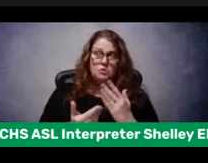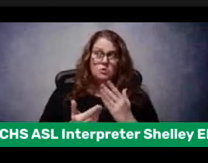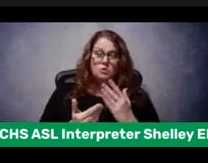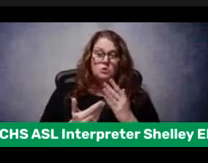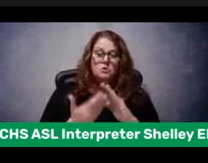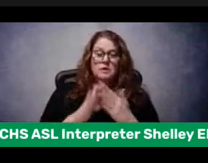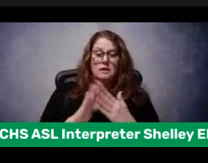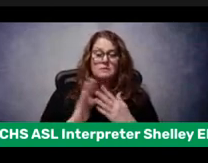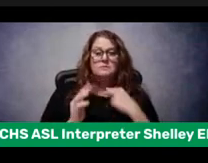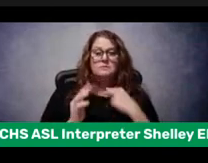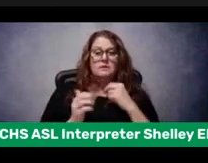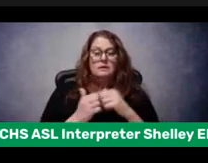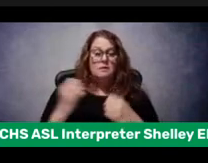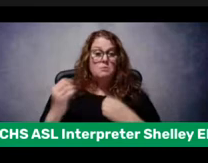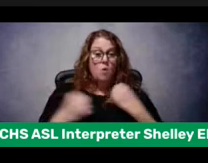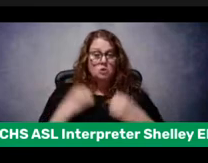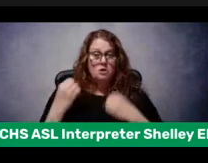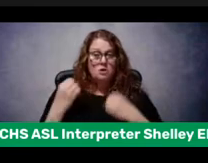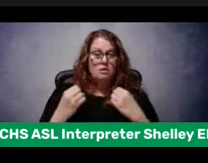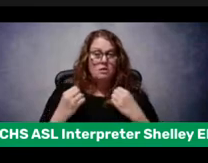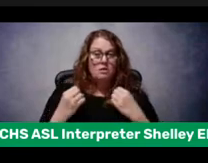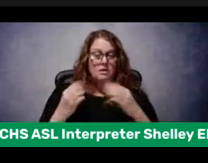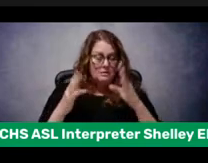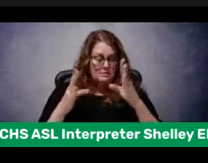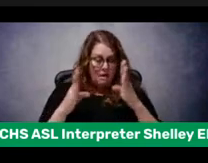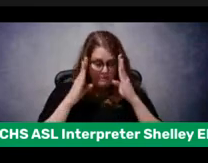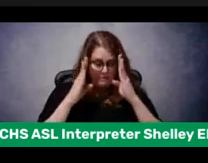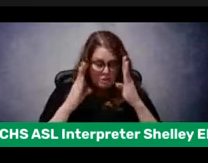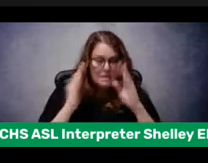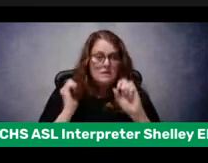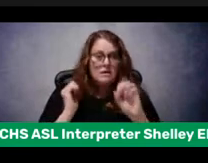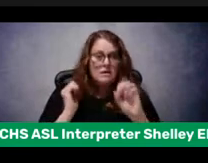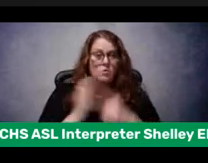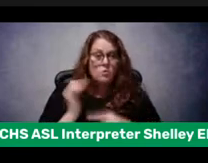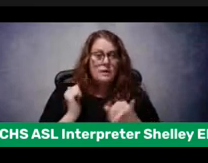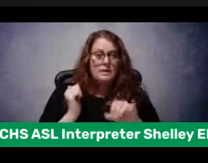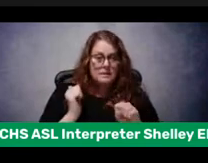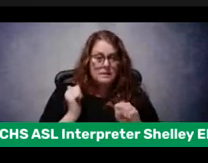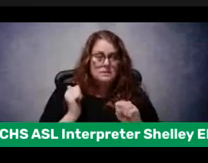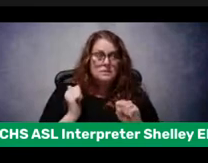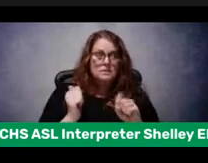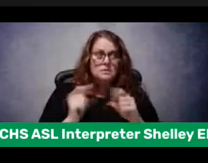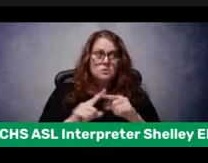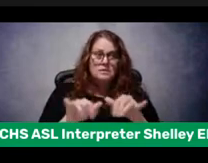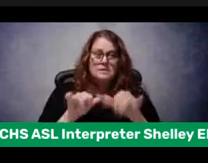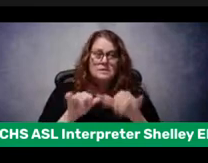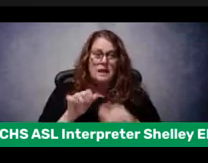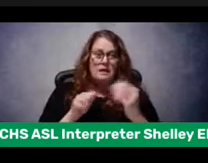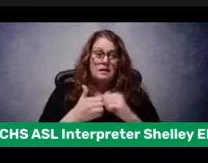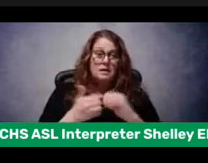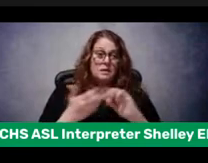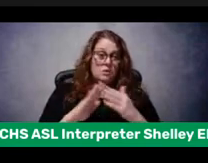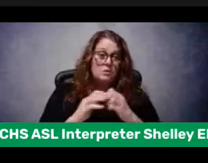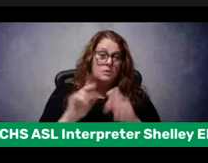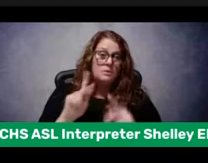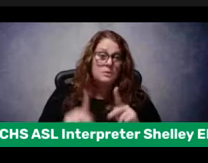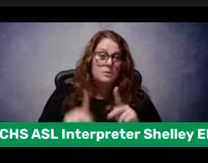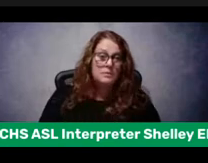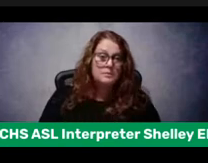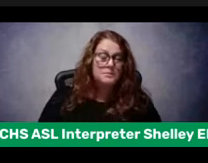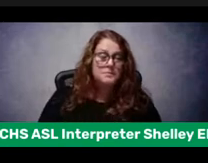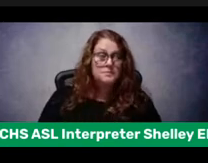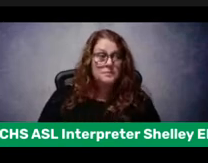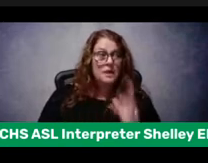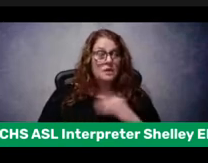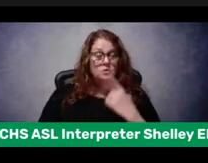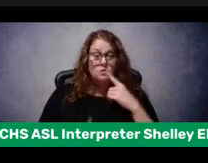the emotional kind of tunnel vision of what it is to stay in community with people, to the point